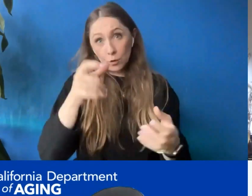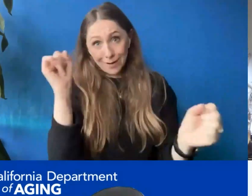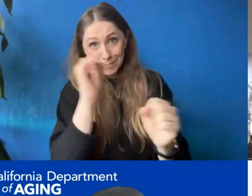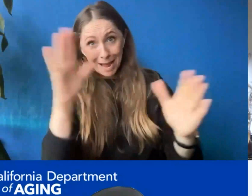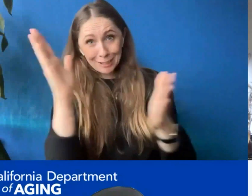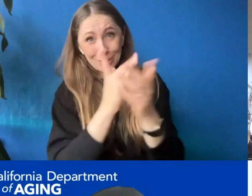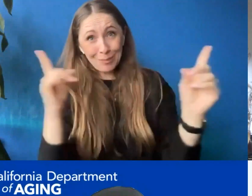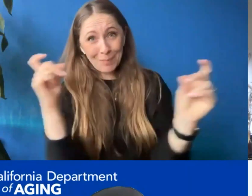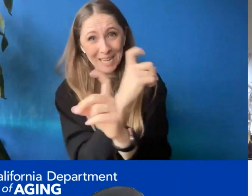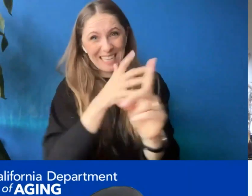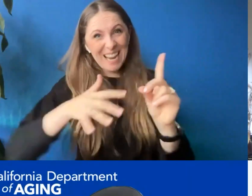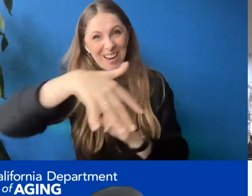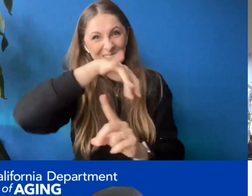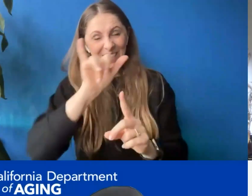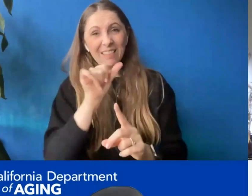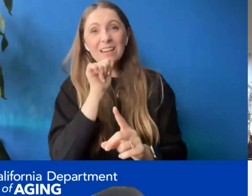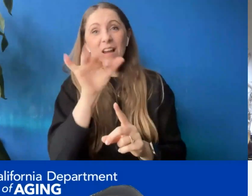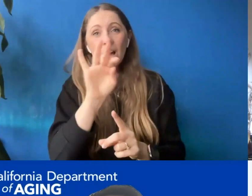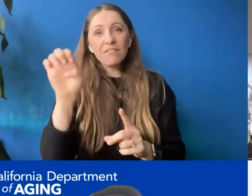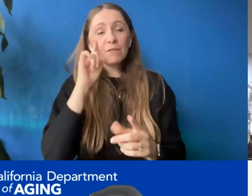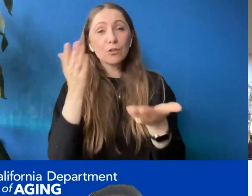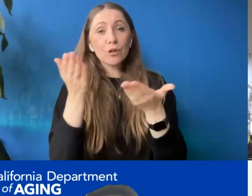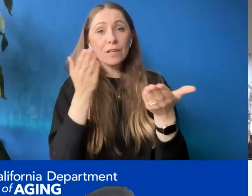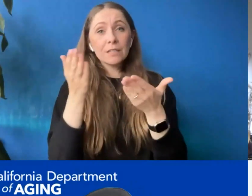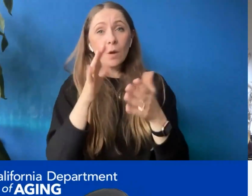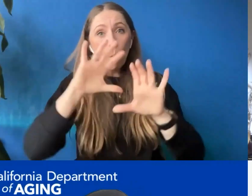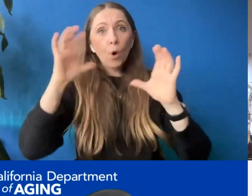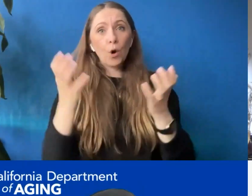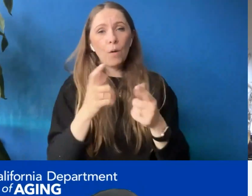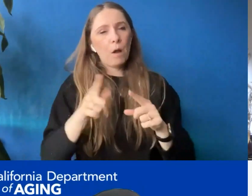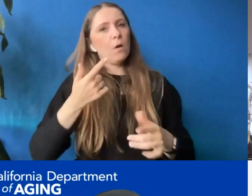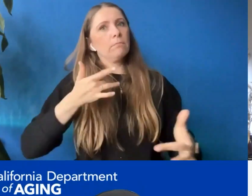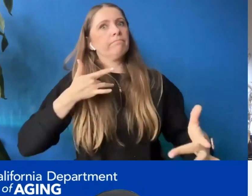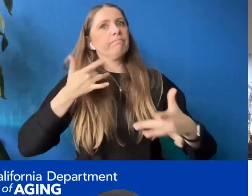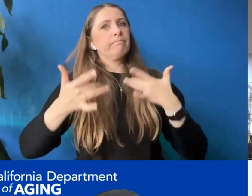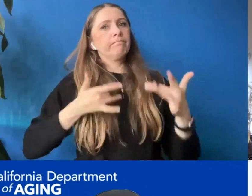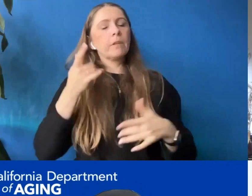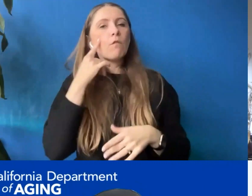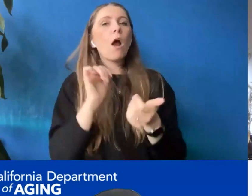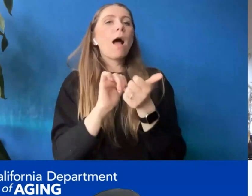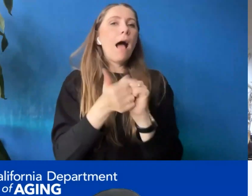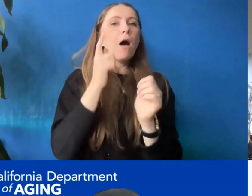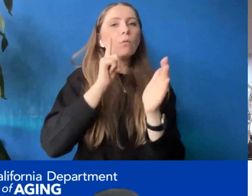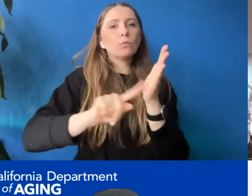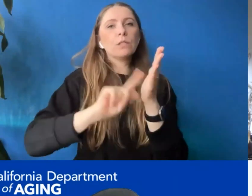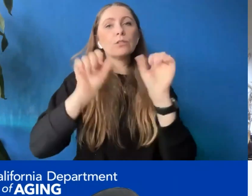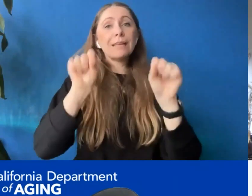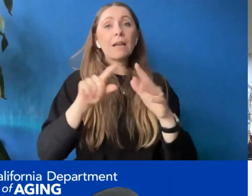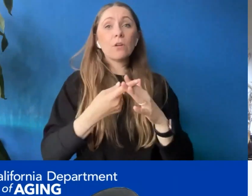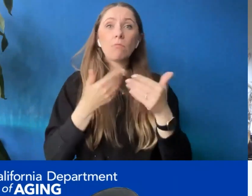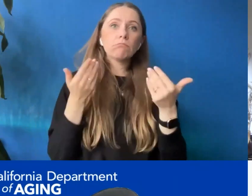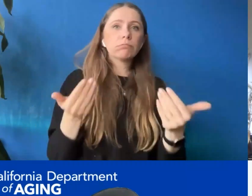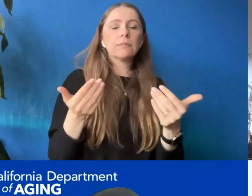complexity there in the non-fee-for-service world, but we're very excited for how researchers can start